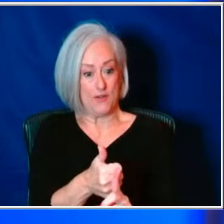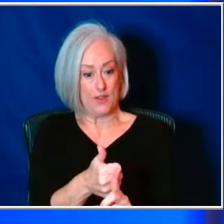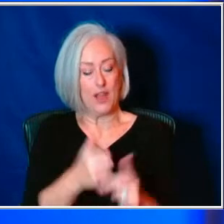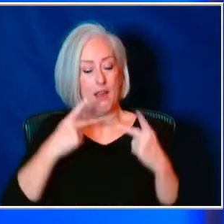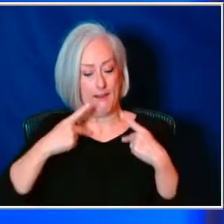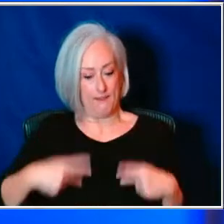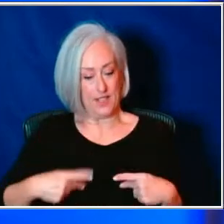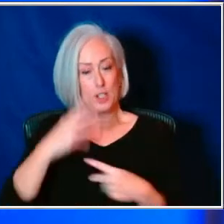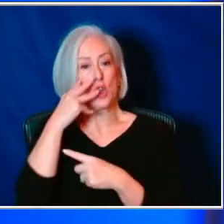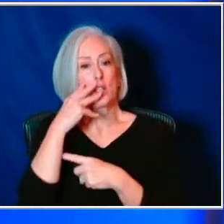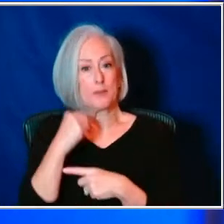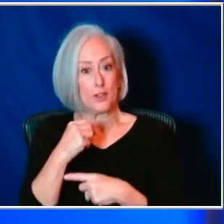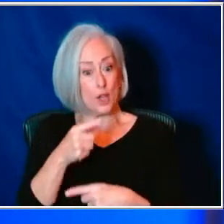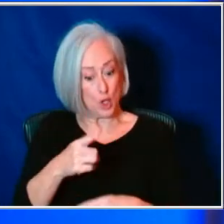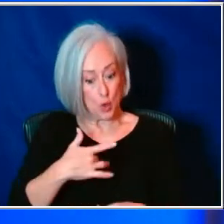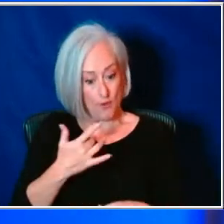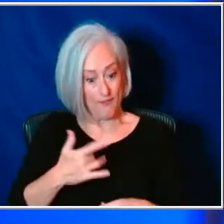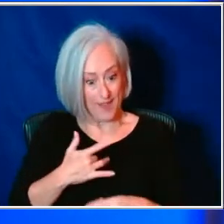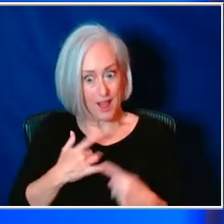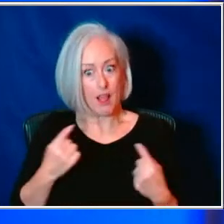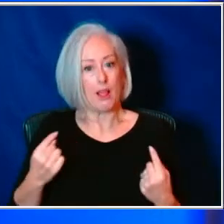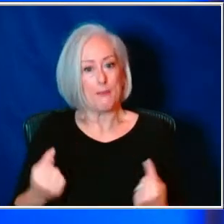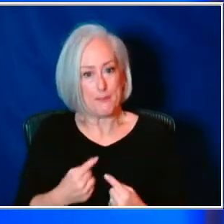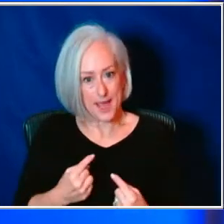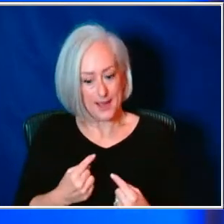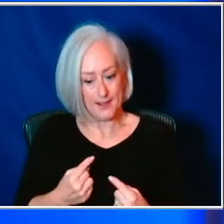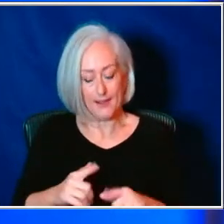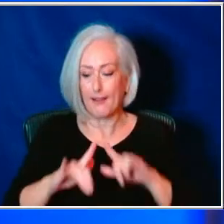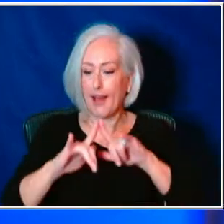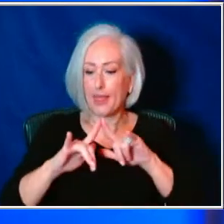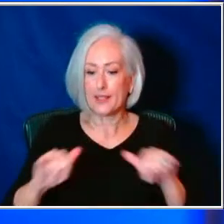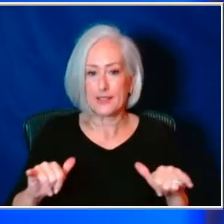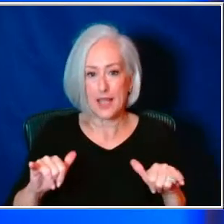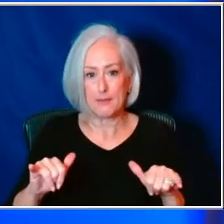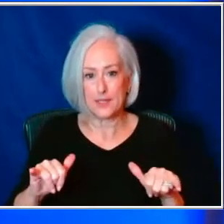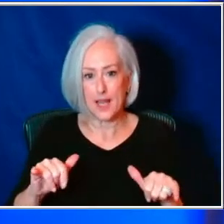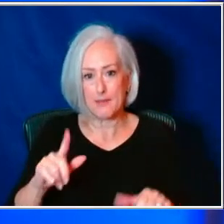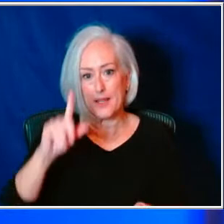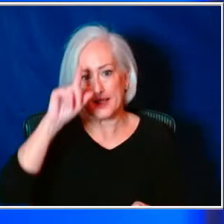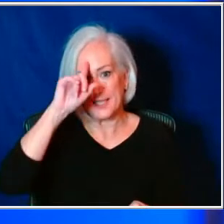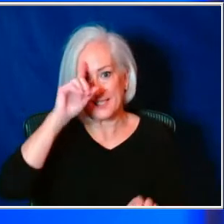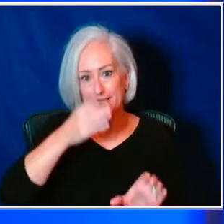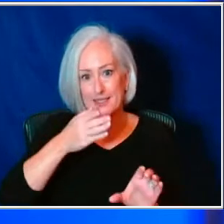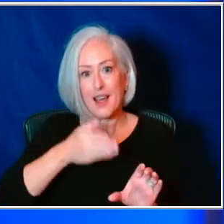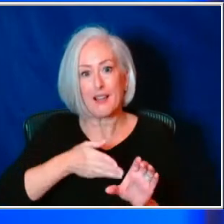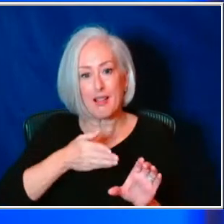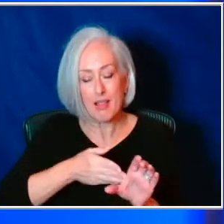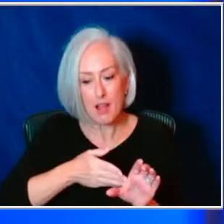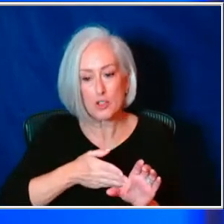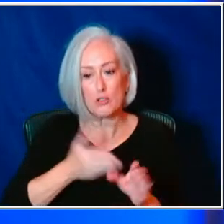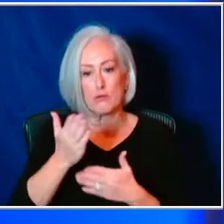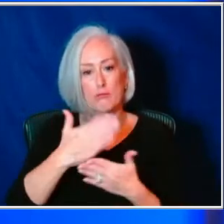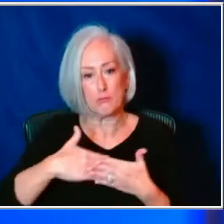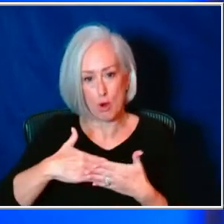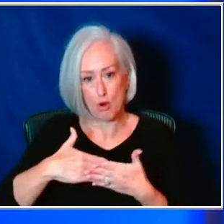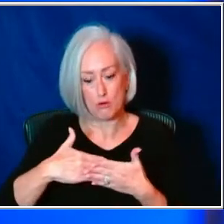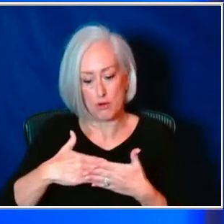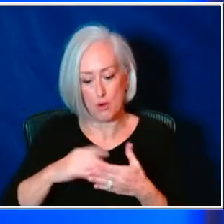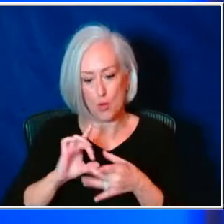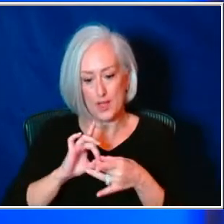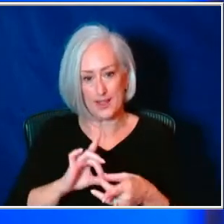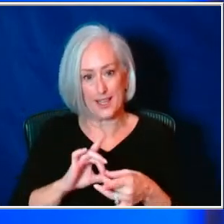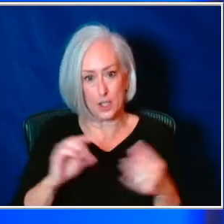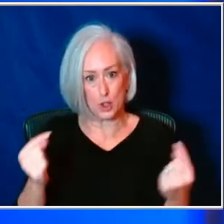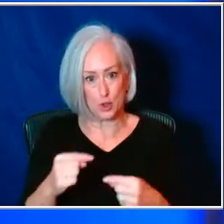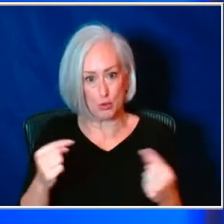pain, but there's also a psychological component to pain in that the patient is experiencing feelings